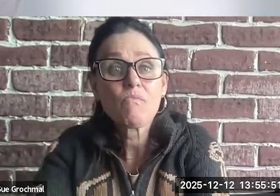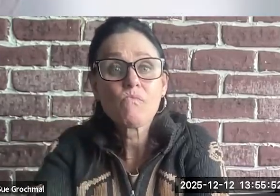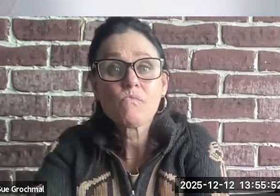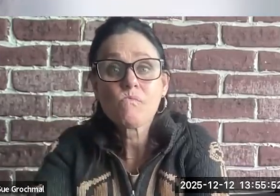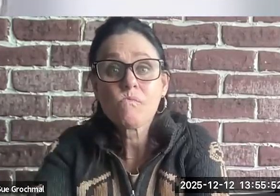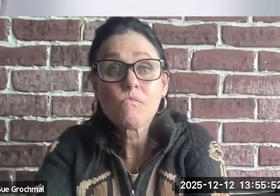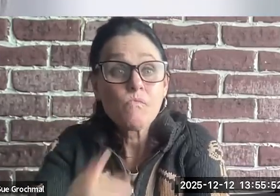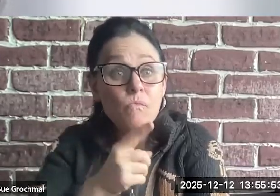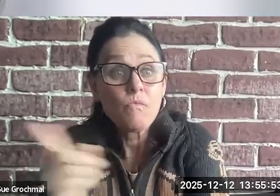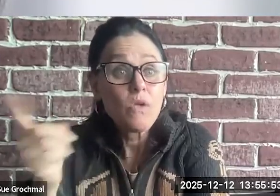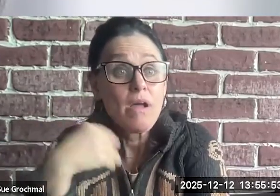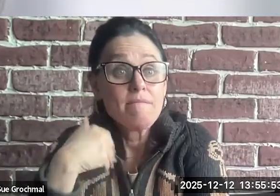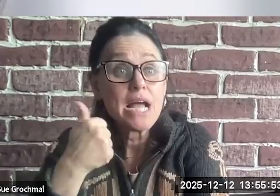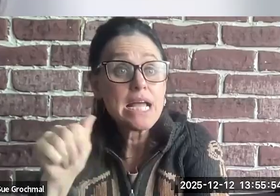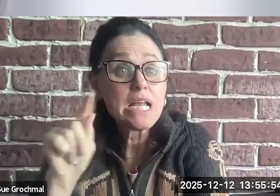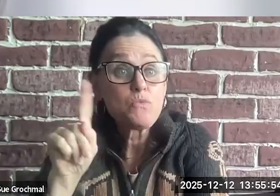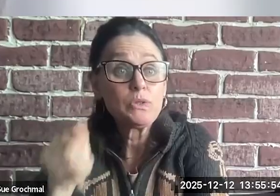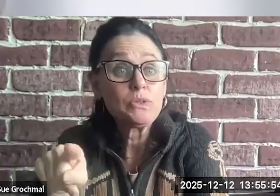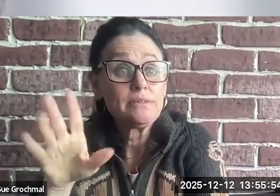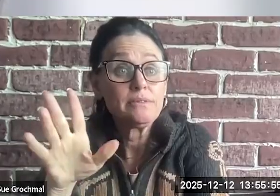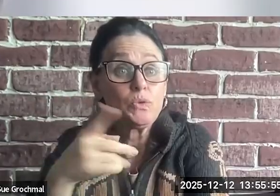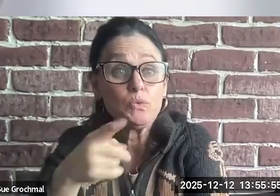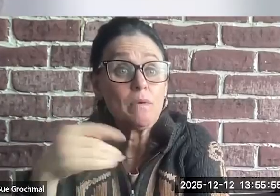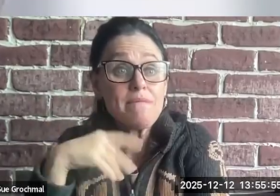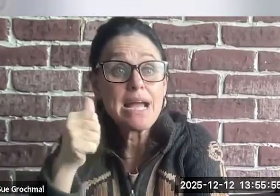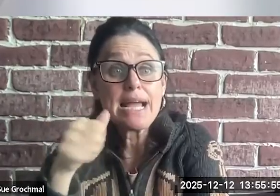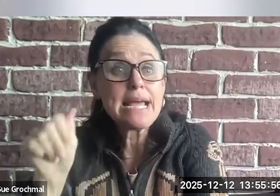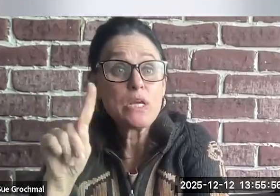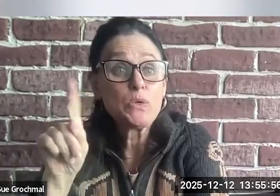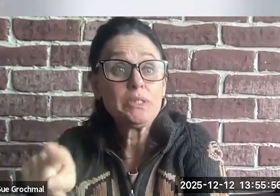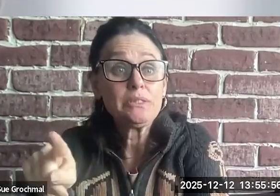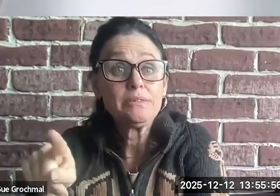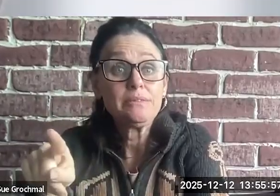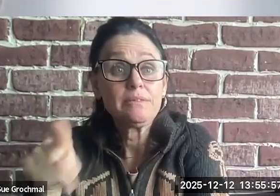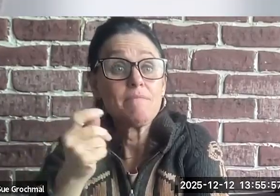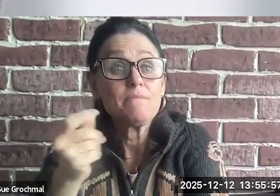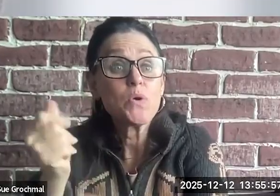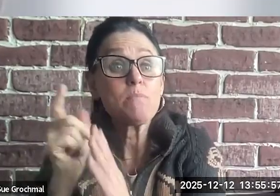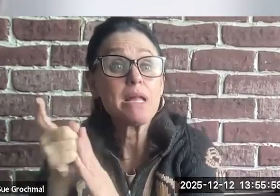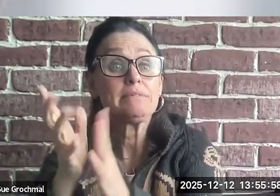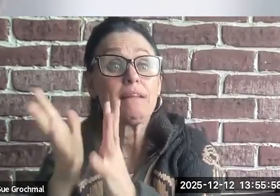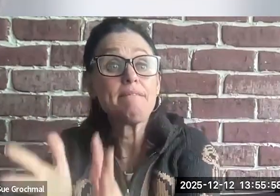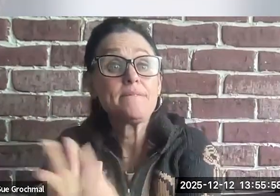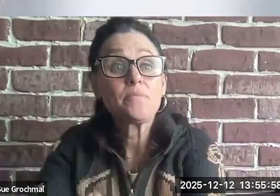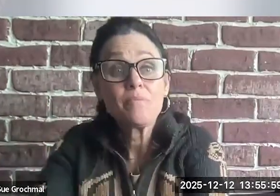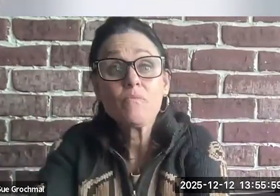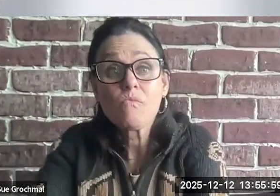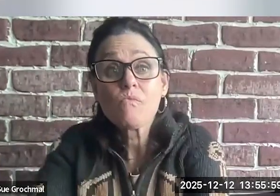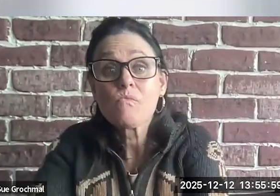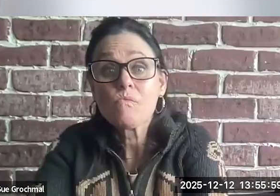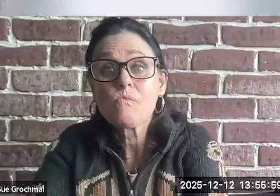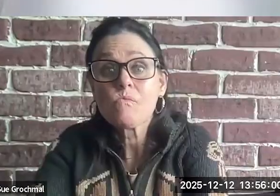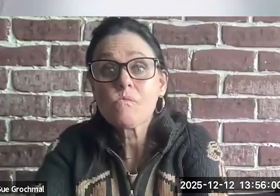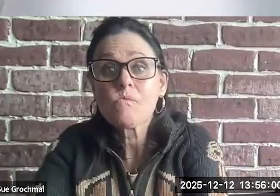Does anybody else have any questions that they wanted to ask at this point? We've just got a few more minutes, but you